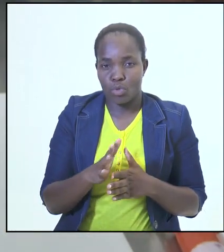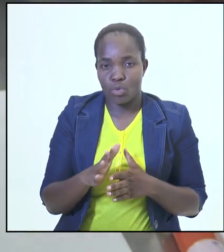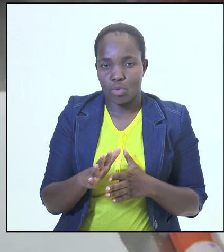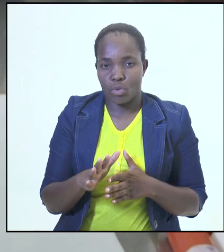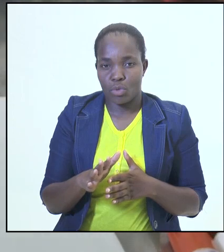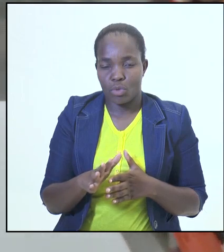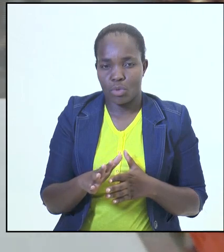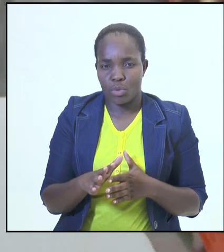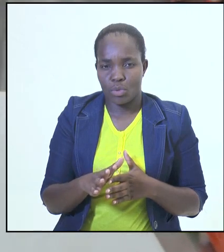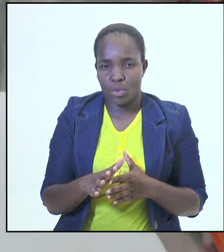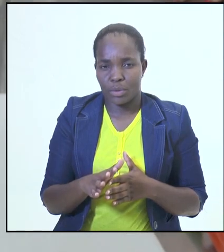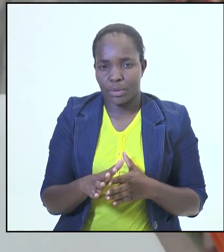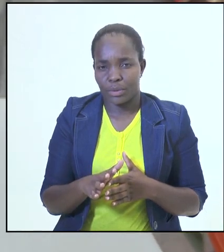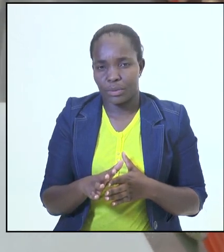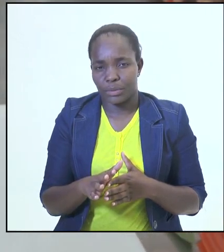it.